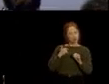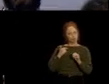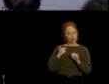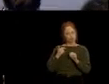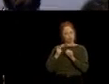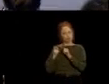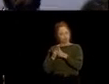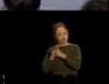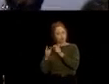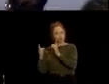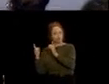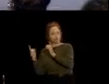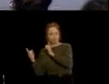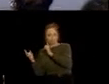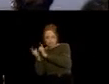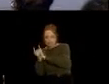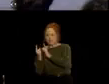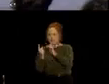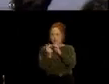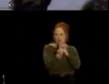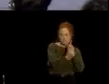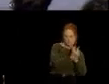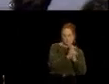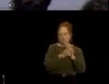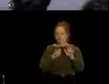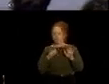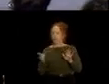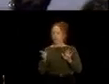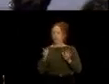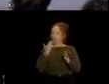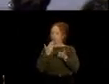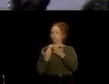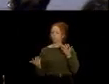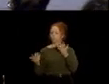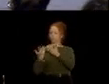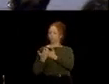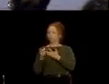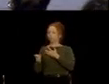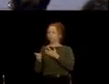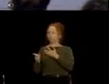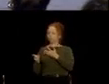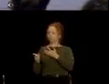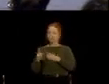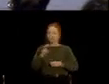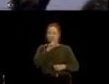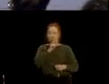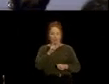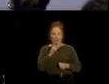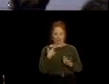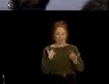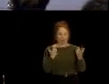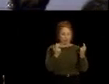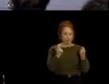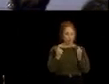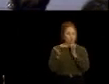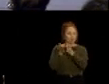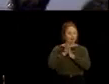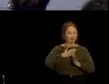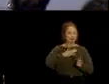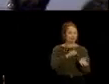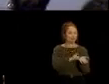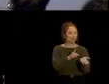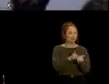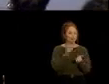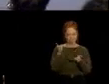of therapists, and it felt like she was just the right fit. So it was really just about asking my doctor for recommendations and